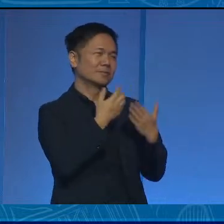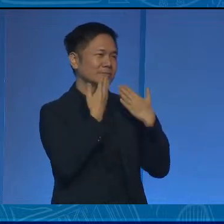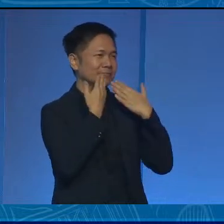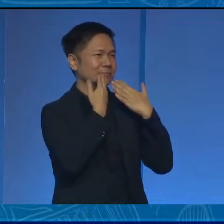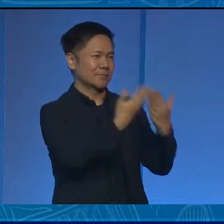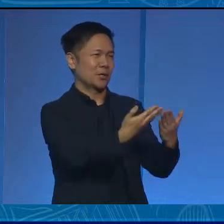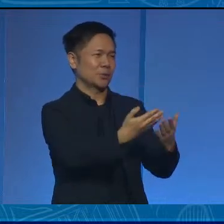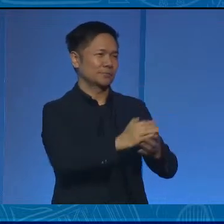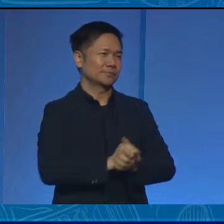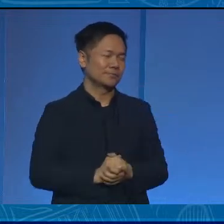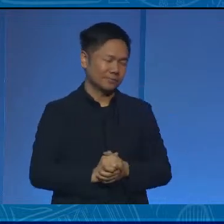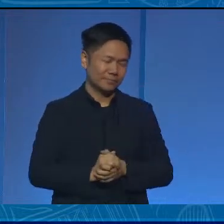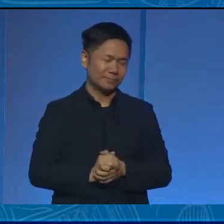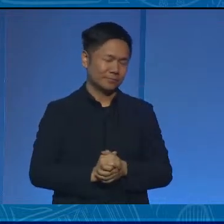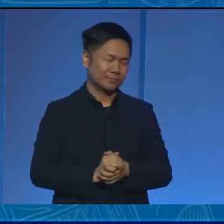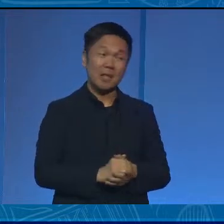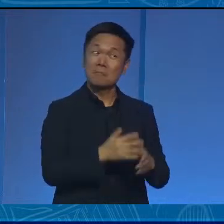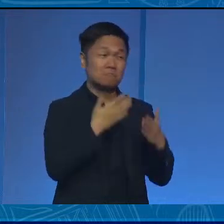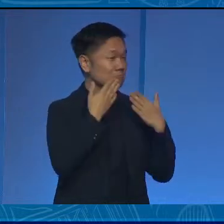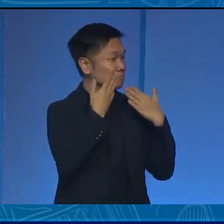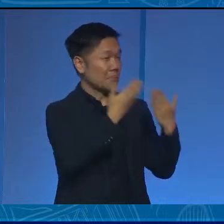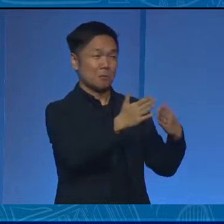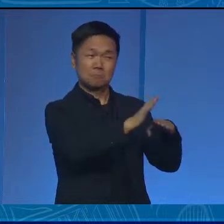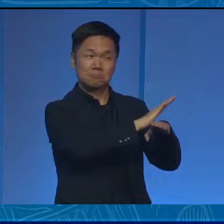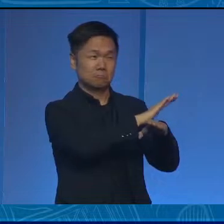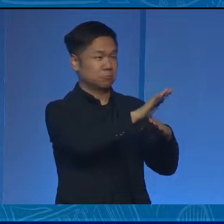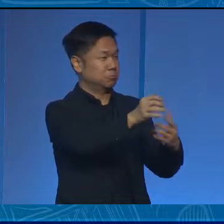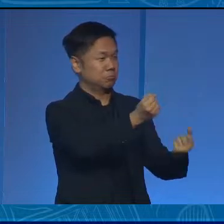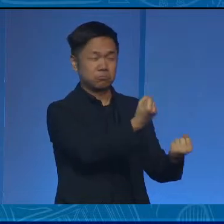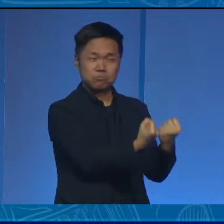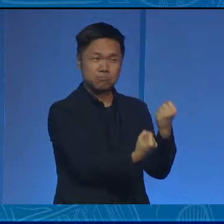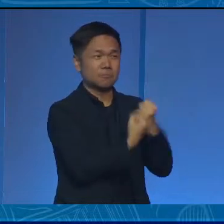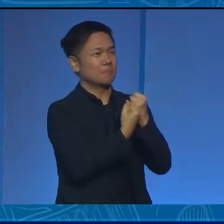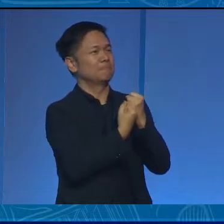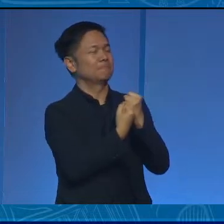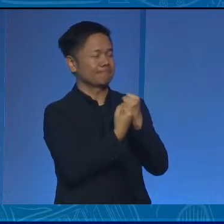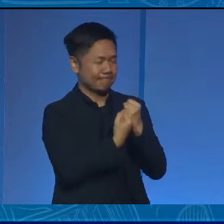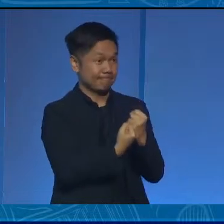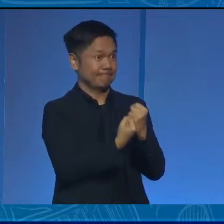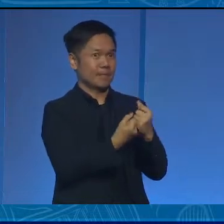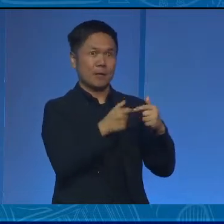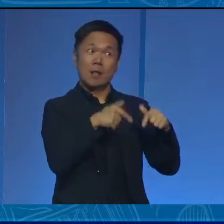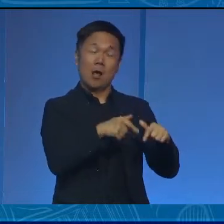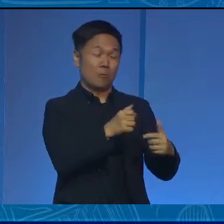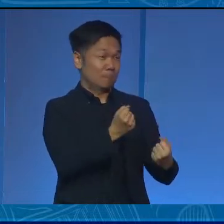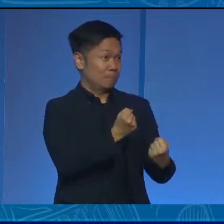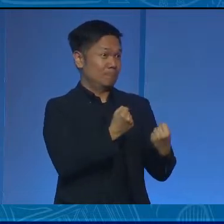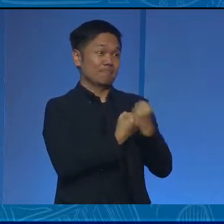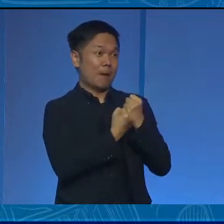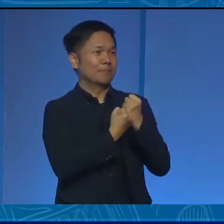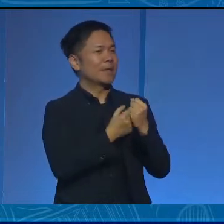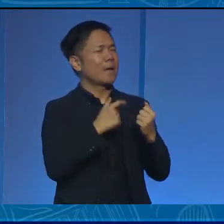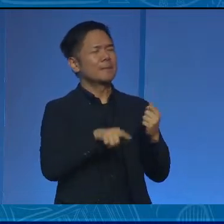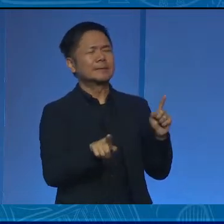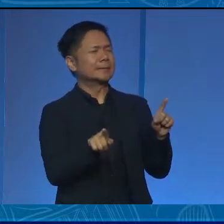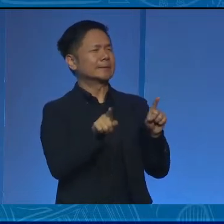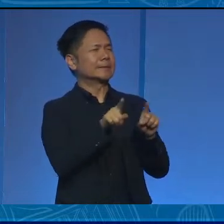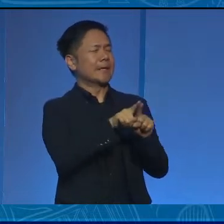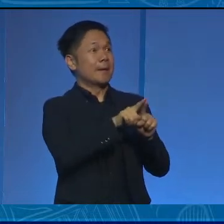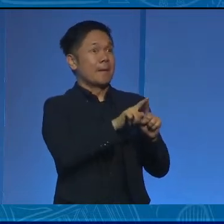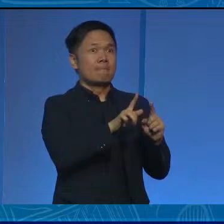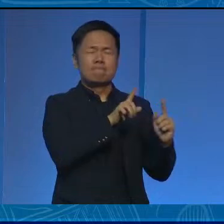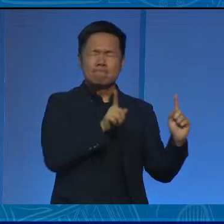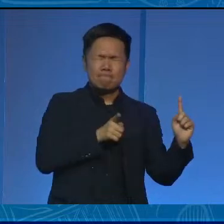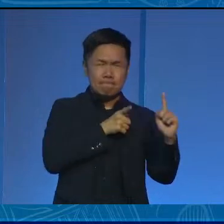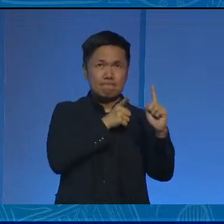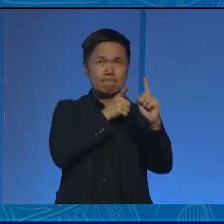up through their active participation this conference, but embraced the same